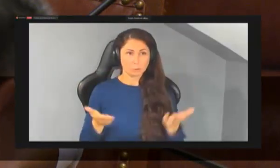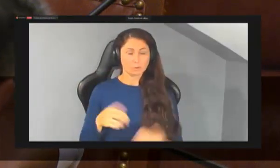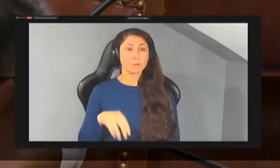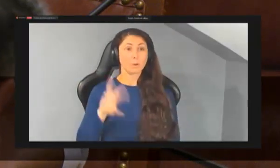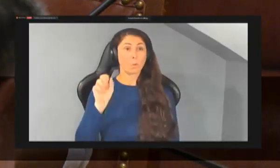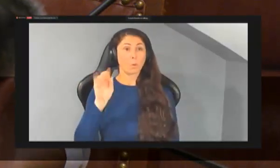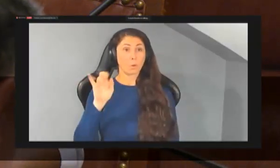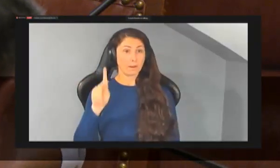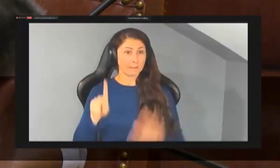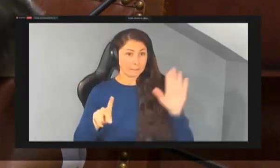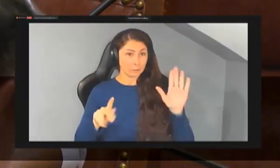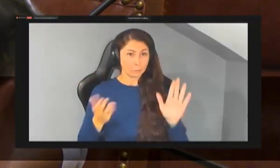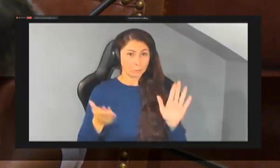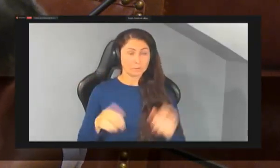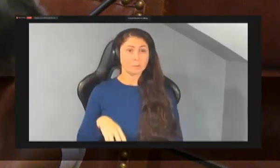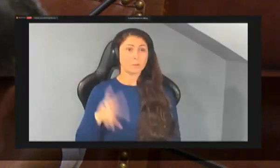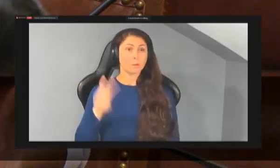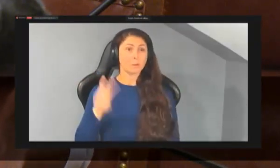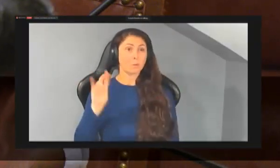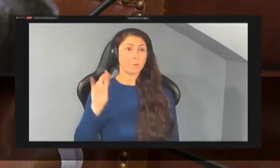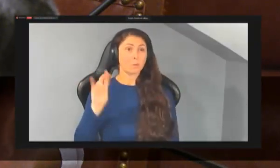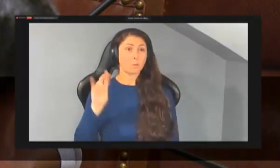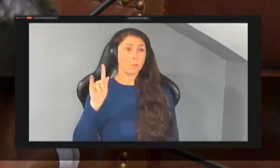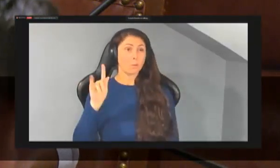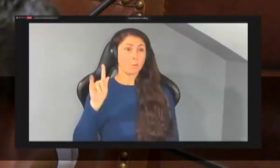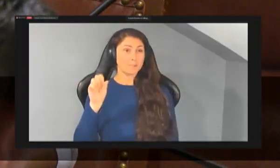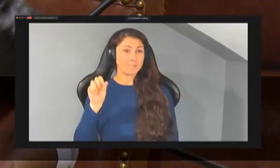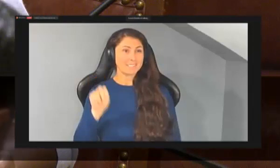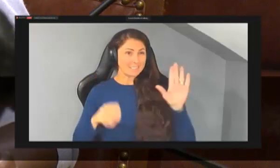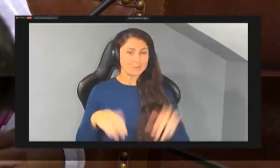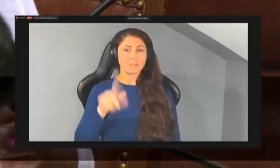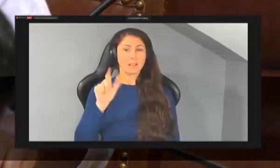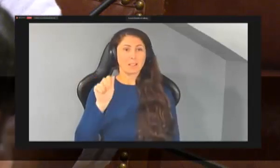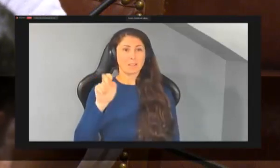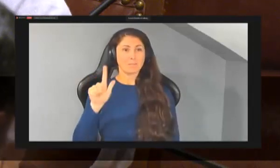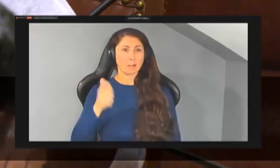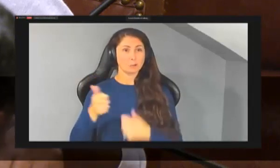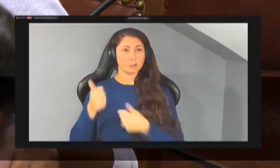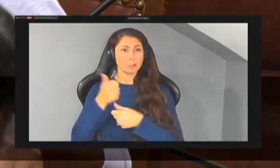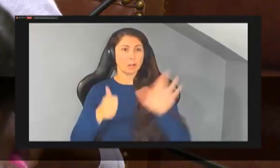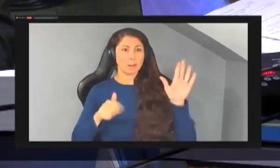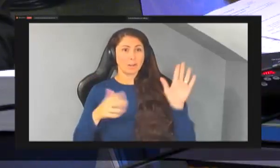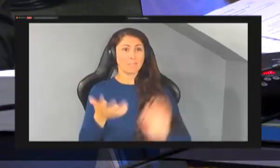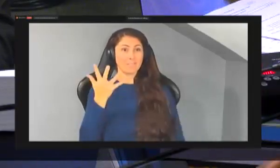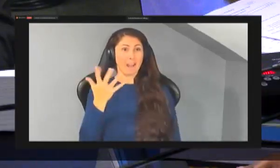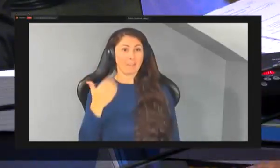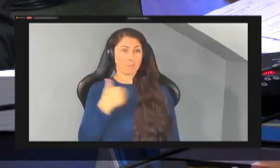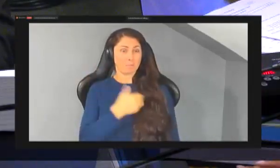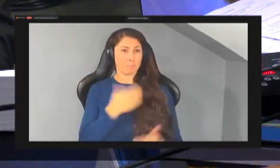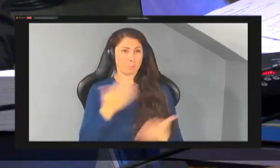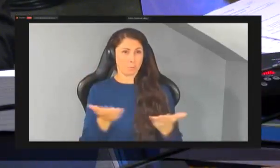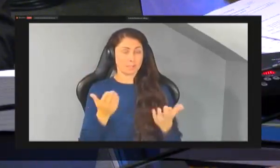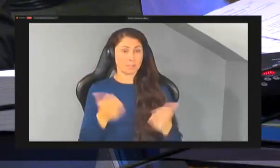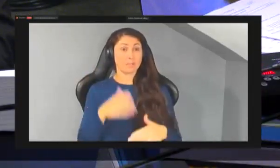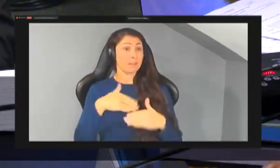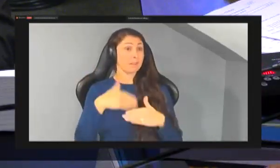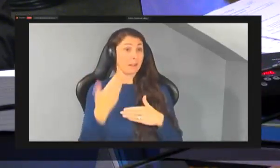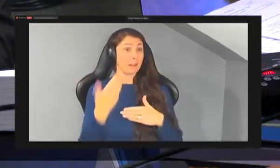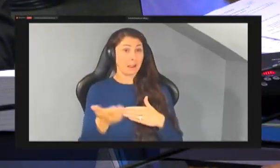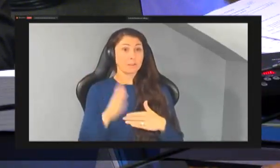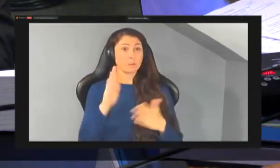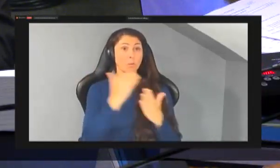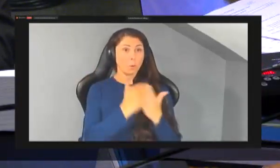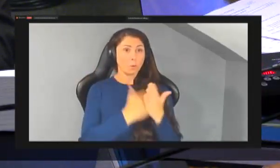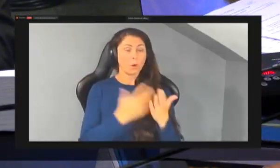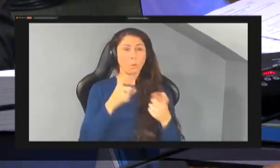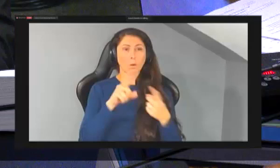Here. Mr. Wilson. Here. Mr. Lavelle Chair. Here. 5 members present. Our next order of business is roll call, and I would like to remind